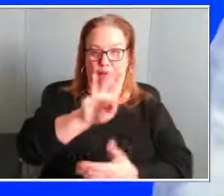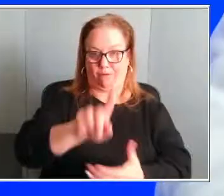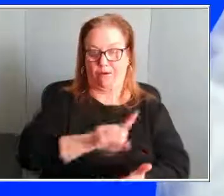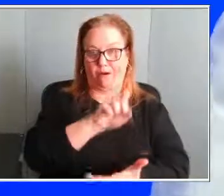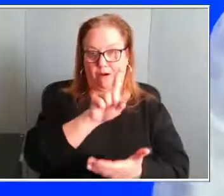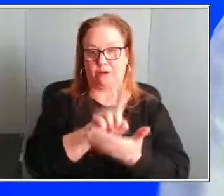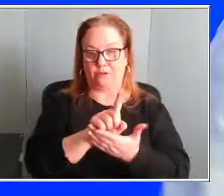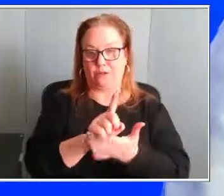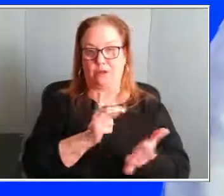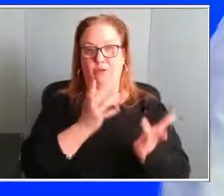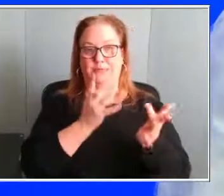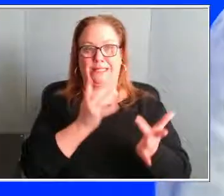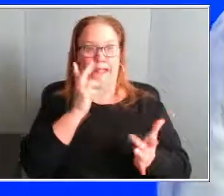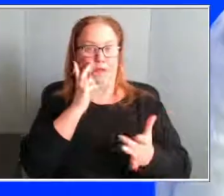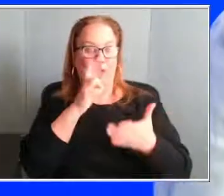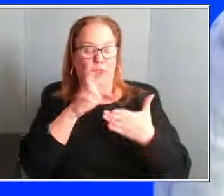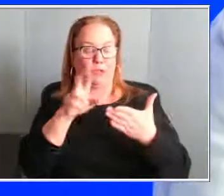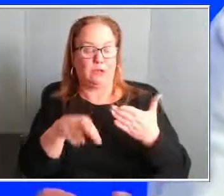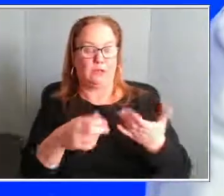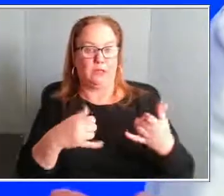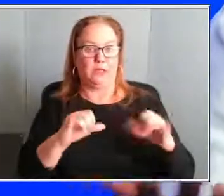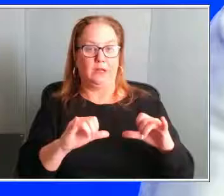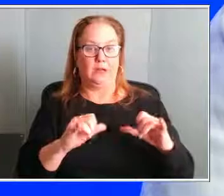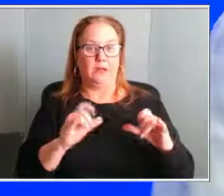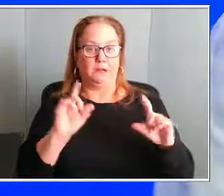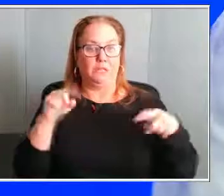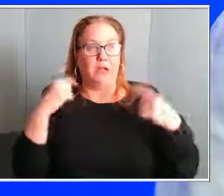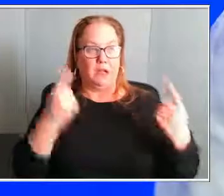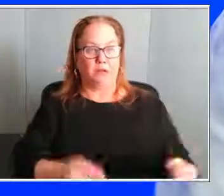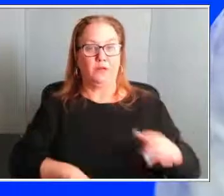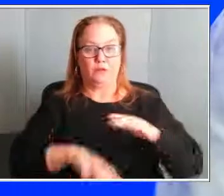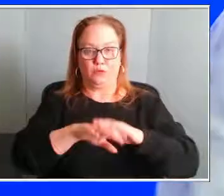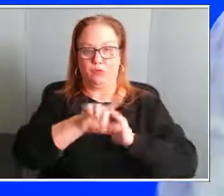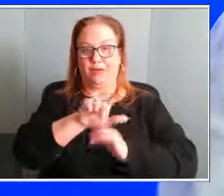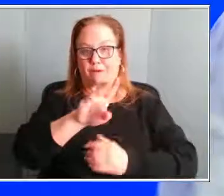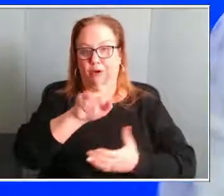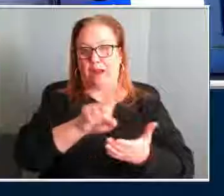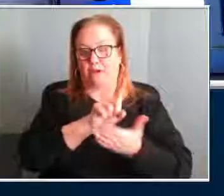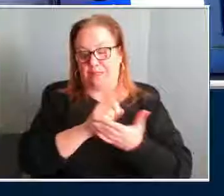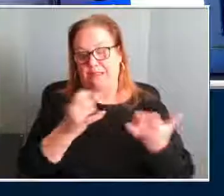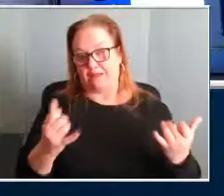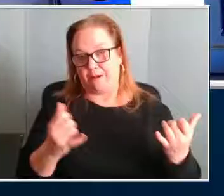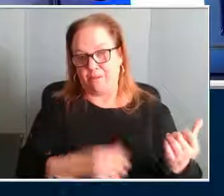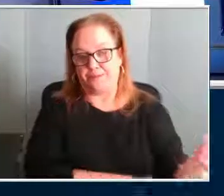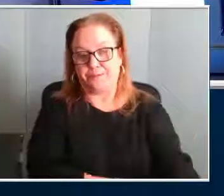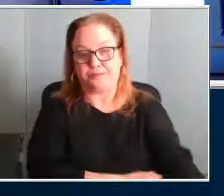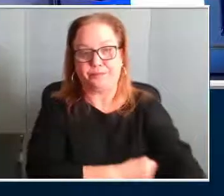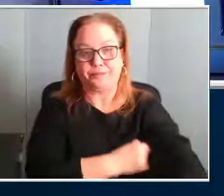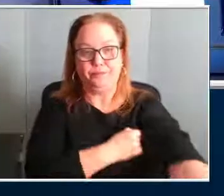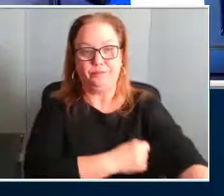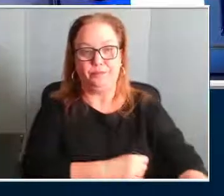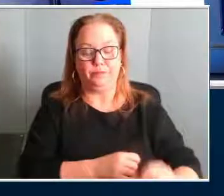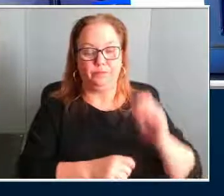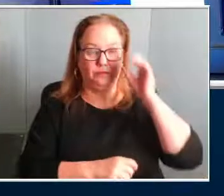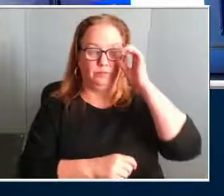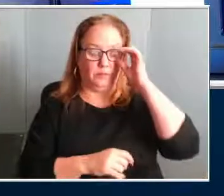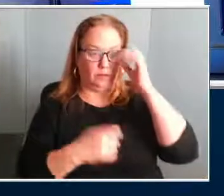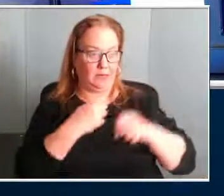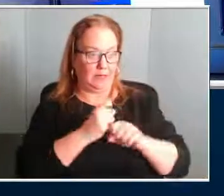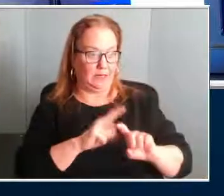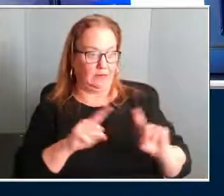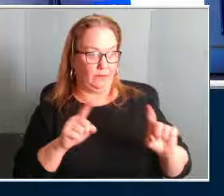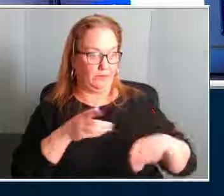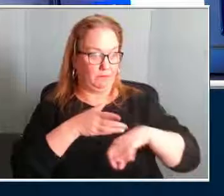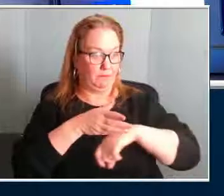waiting on those results. But up till now, technically, you can go up to 24 hours. So what do you think? Can we go longer? Does it still make a difference if you go beyond 24